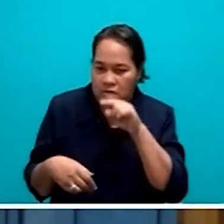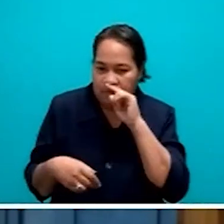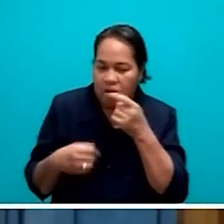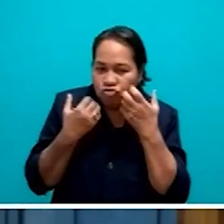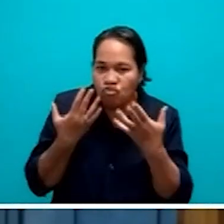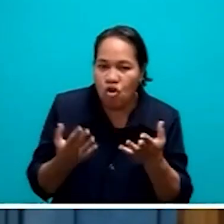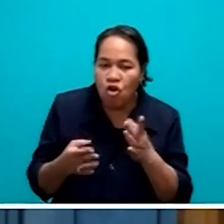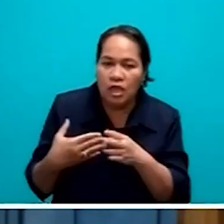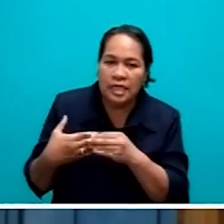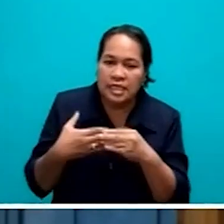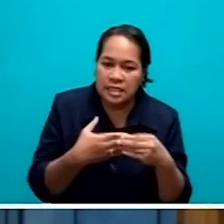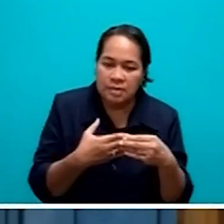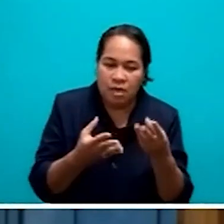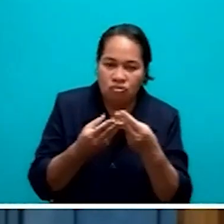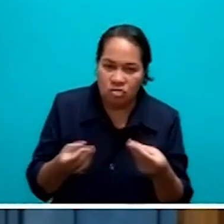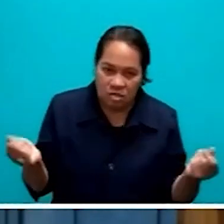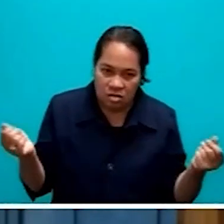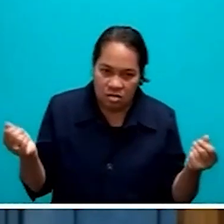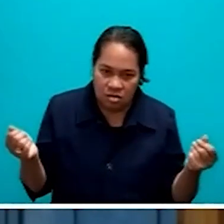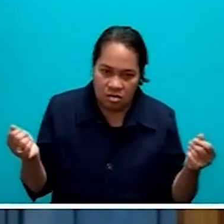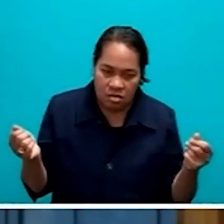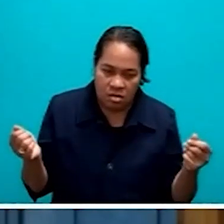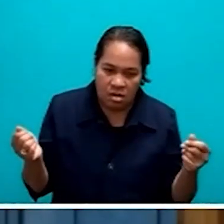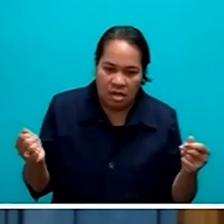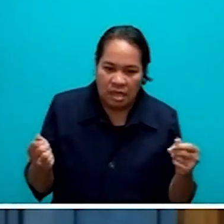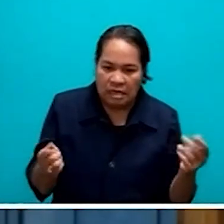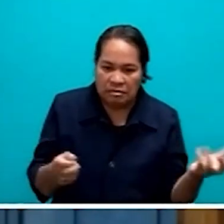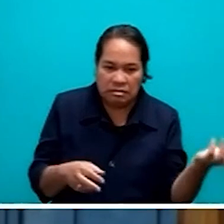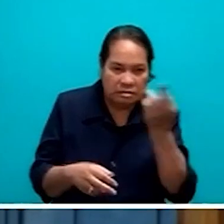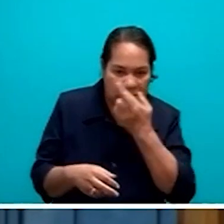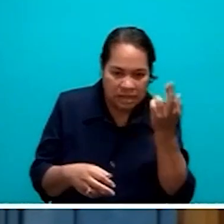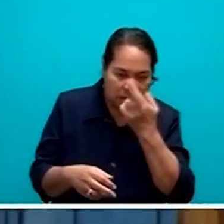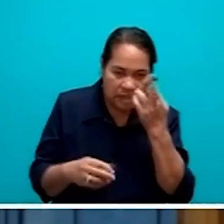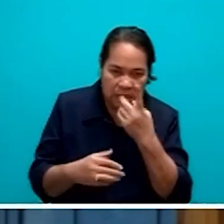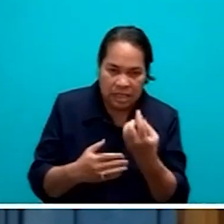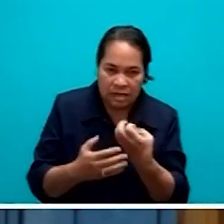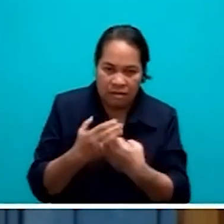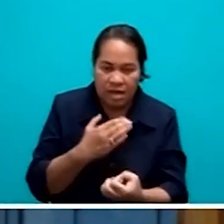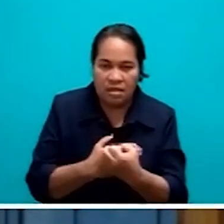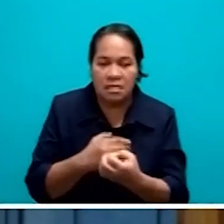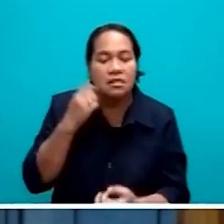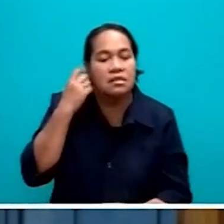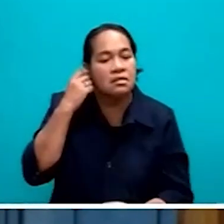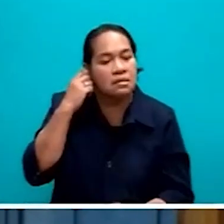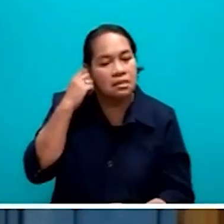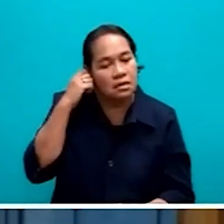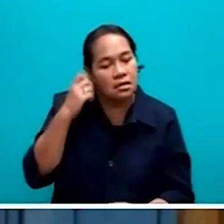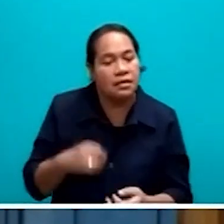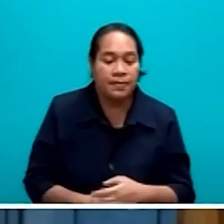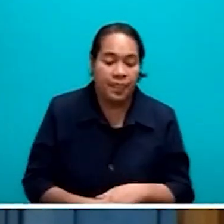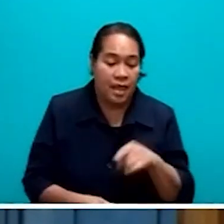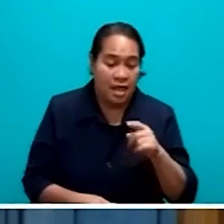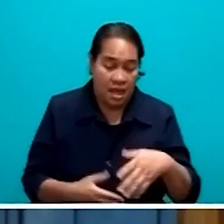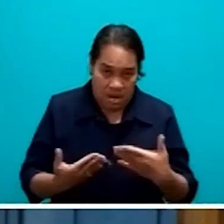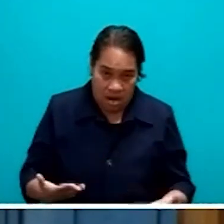leadership and resolve potentially destructive incidents. Mr. Speaker, sir, the current University of the